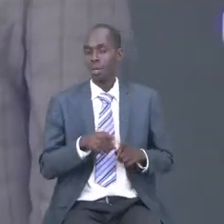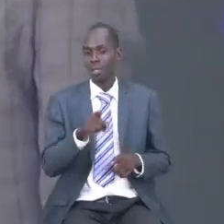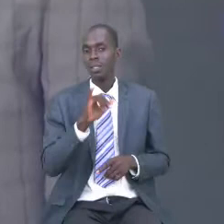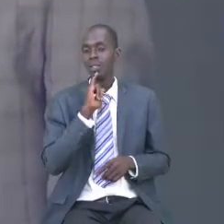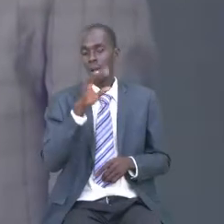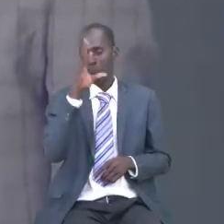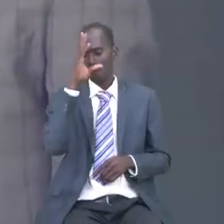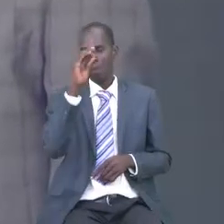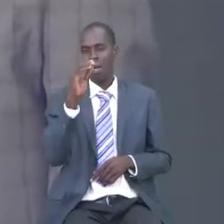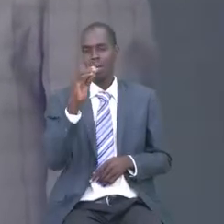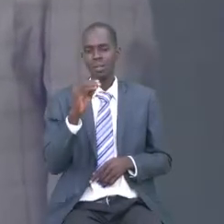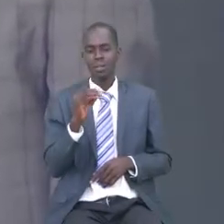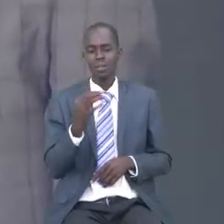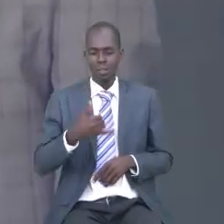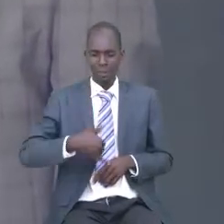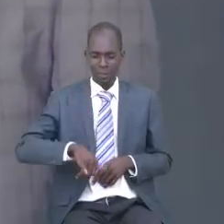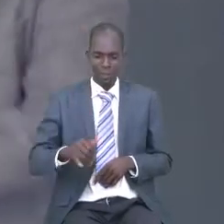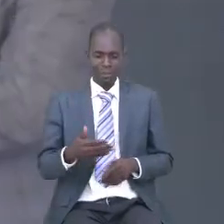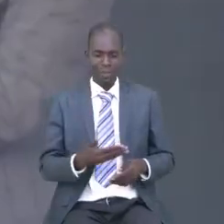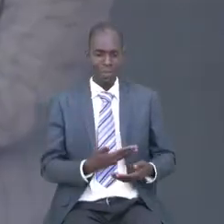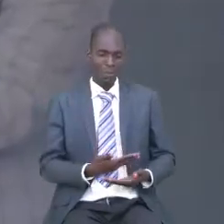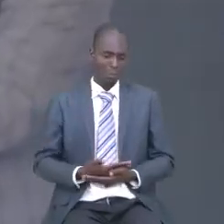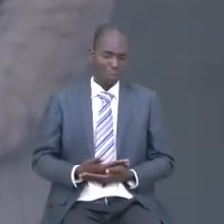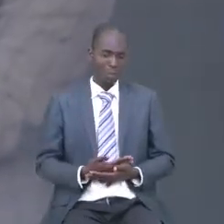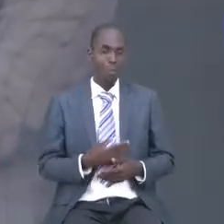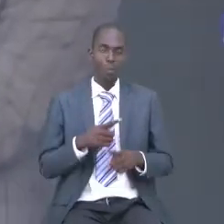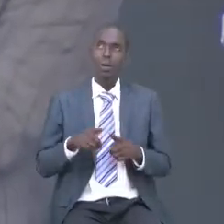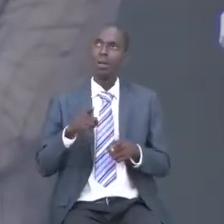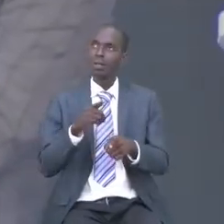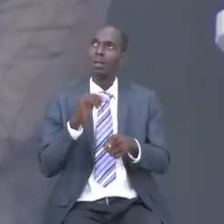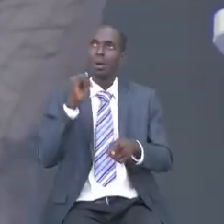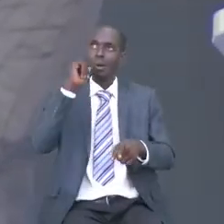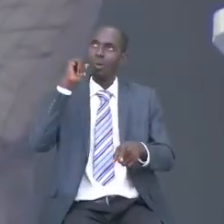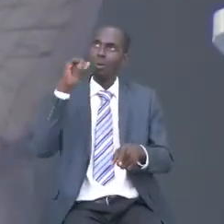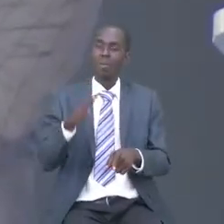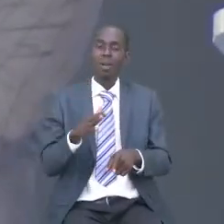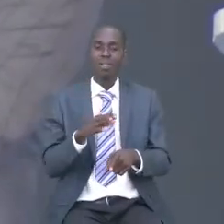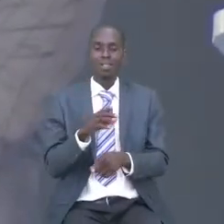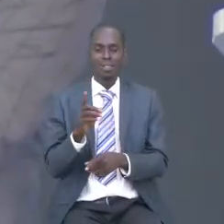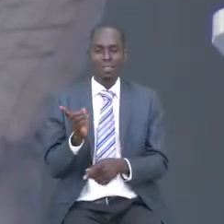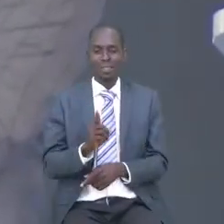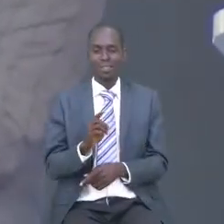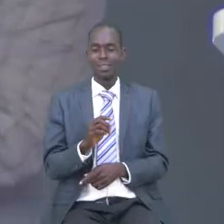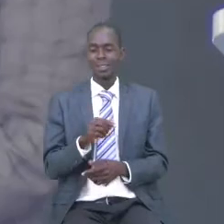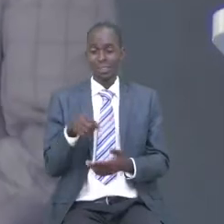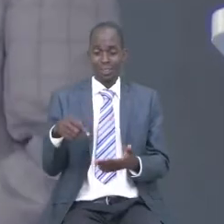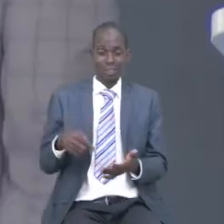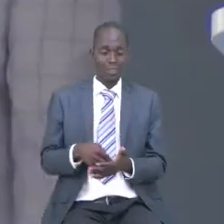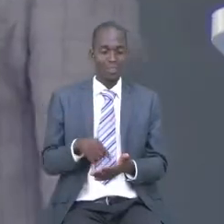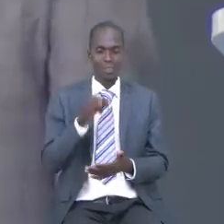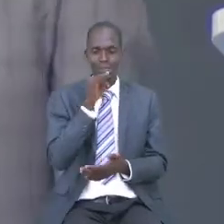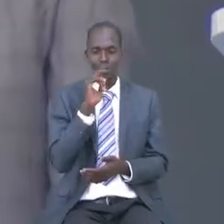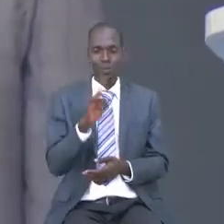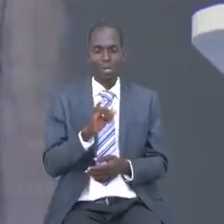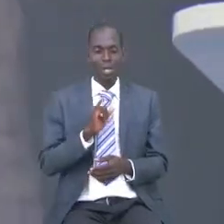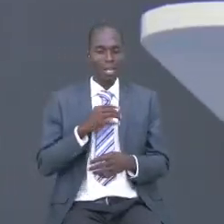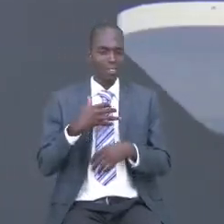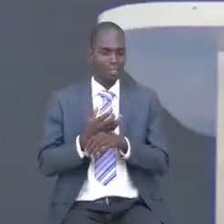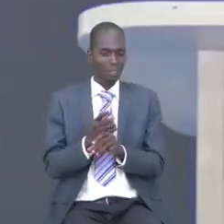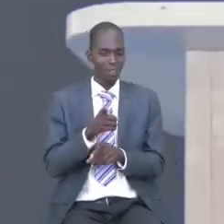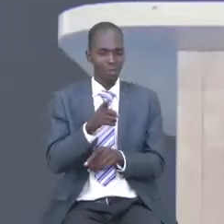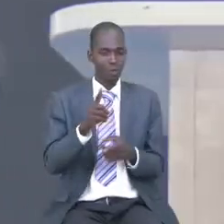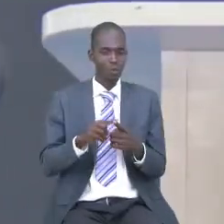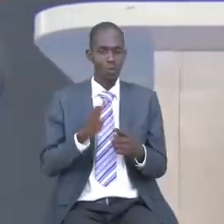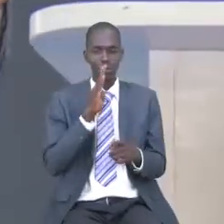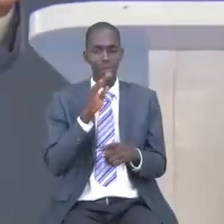baby, but still a woman. This is where I created him to be. And that